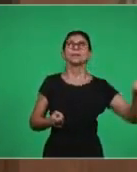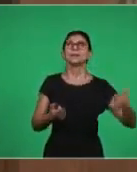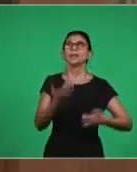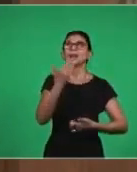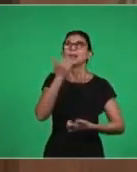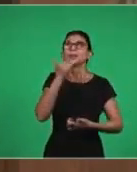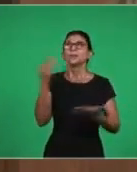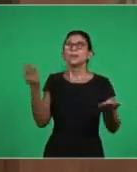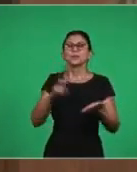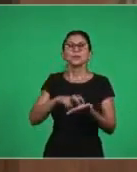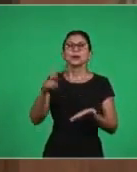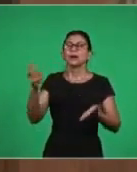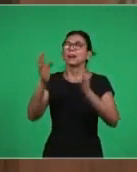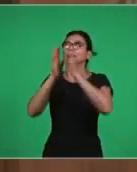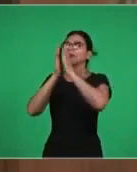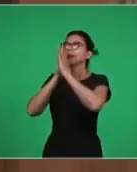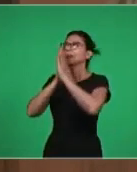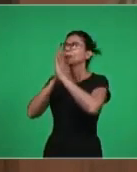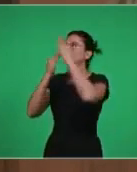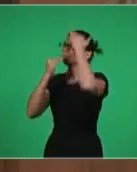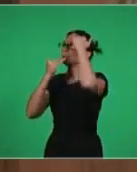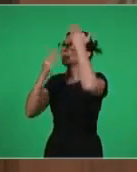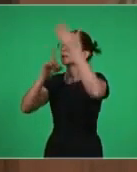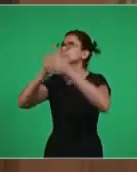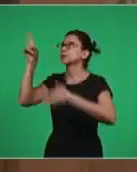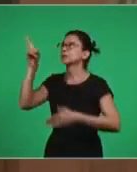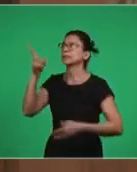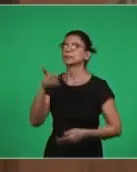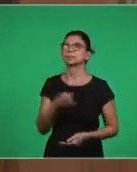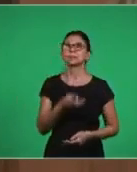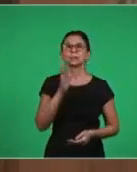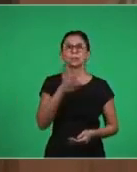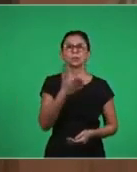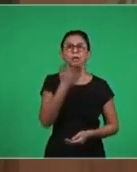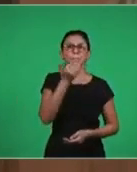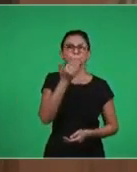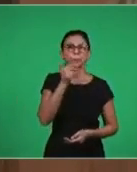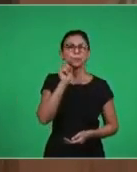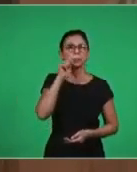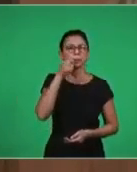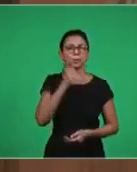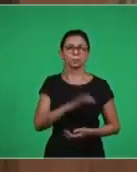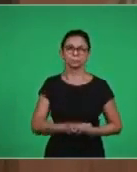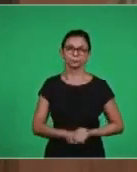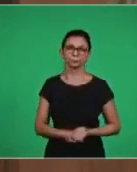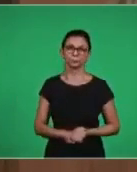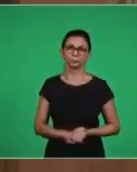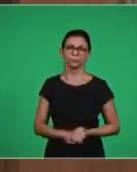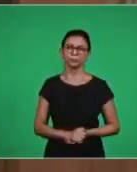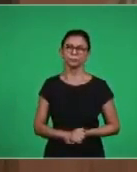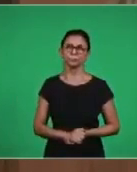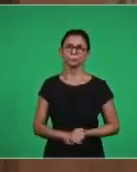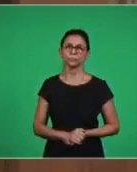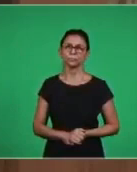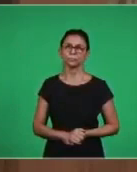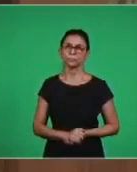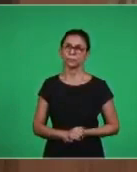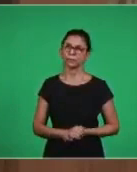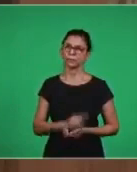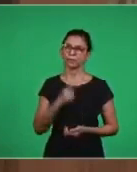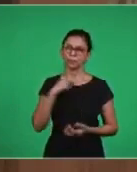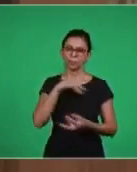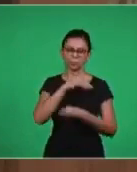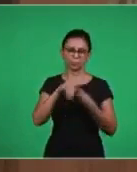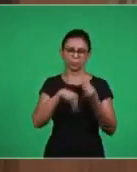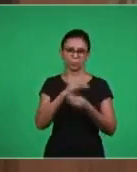ate this morning. Something that I love is eating bread. But the bread of life, do